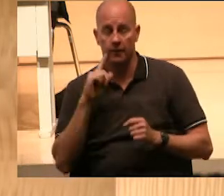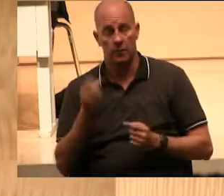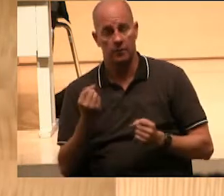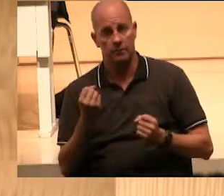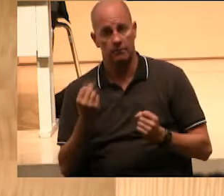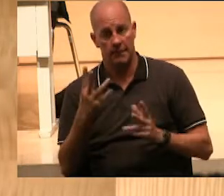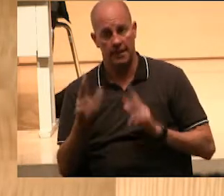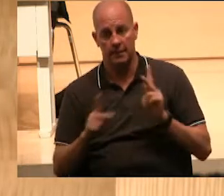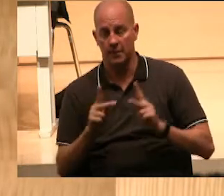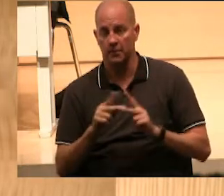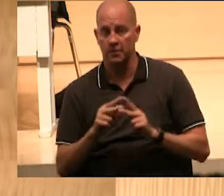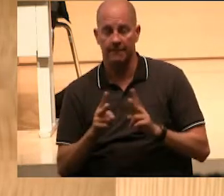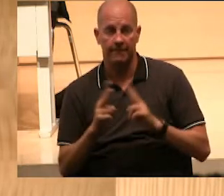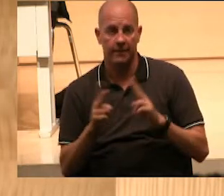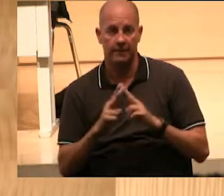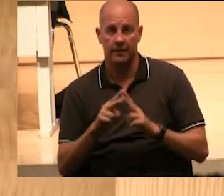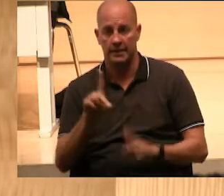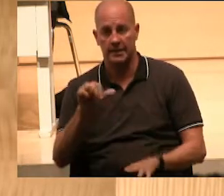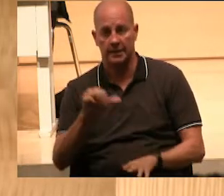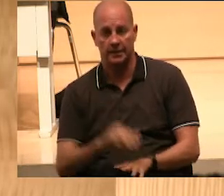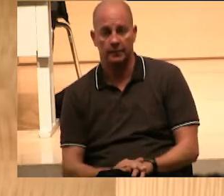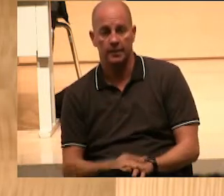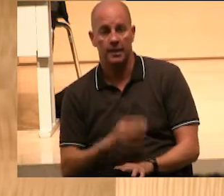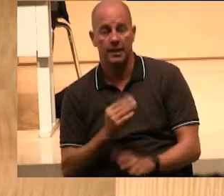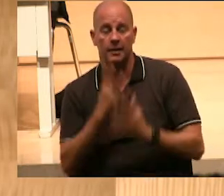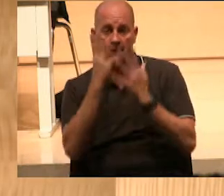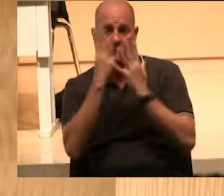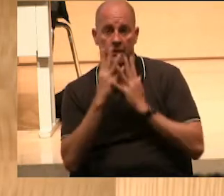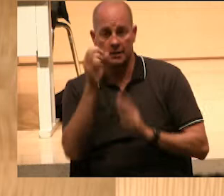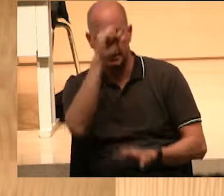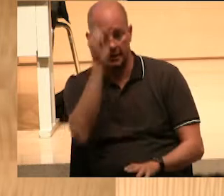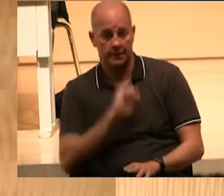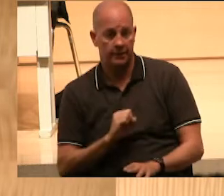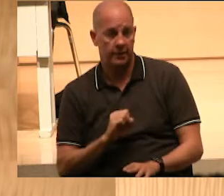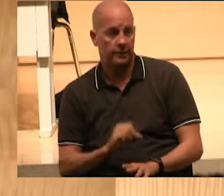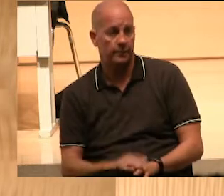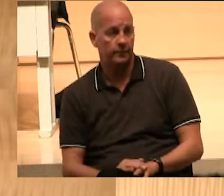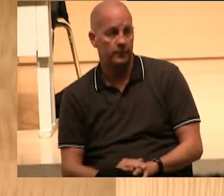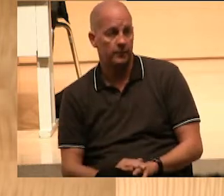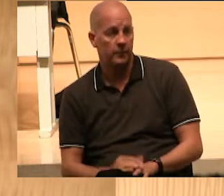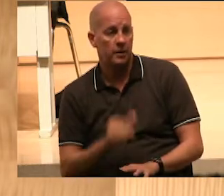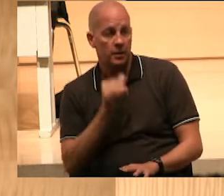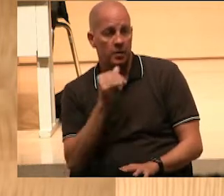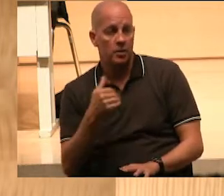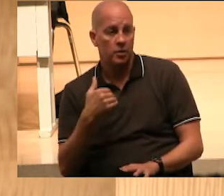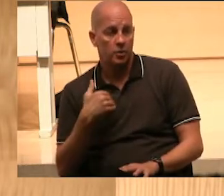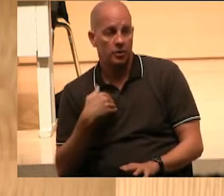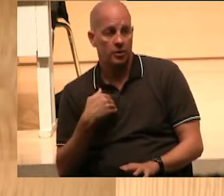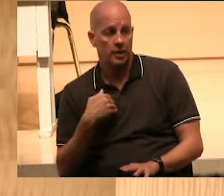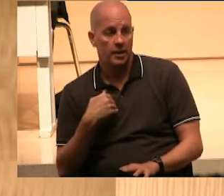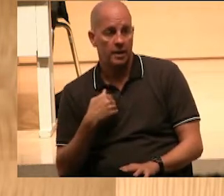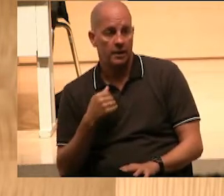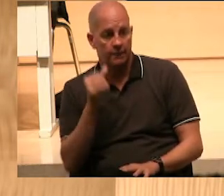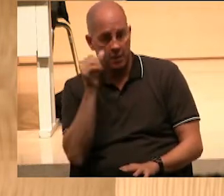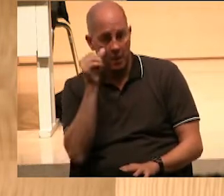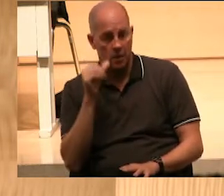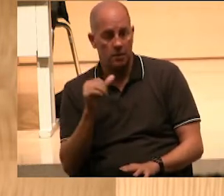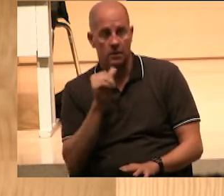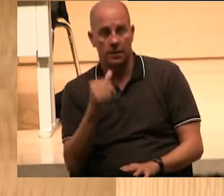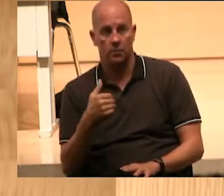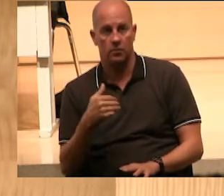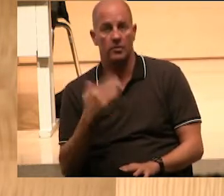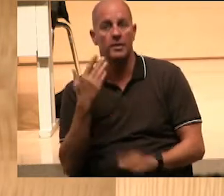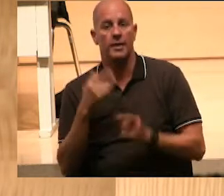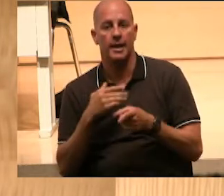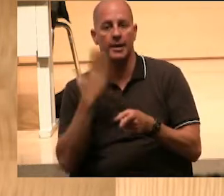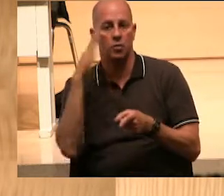illness. And unfortunately, with schizophrenia, many people with this illness don't have an awareness that they have the illness, so it's